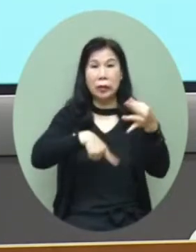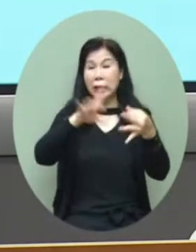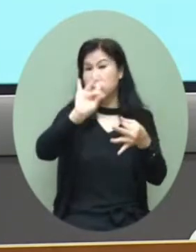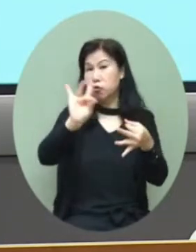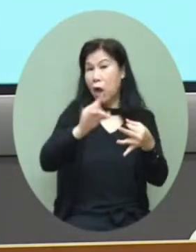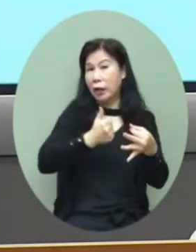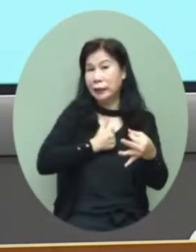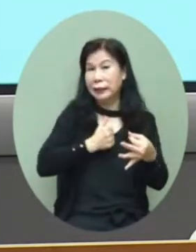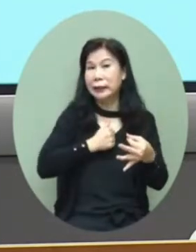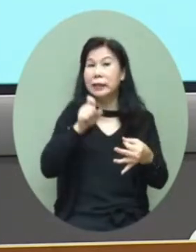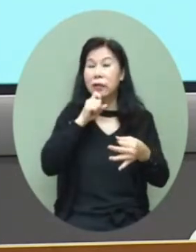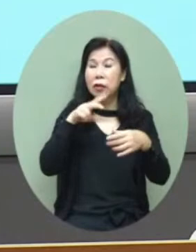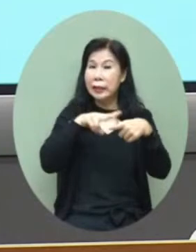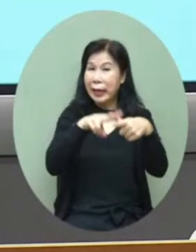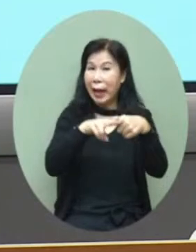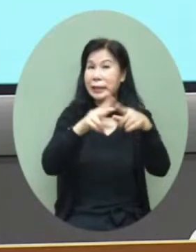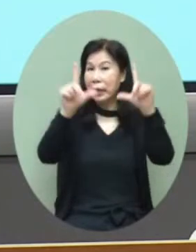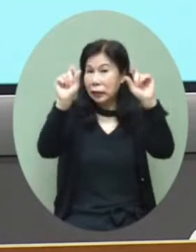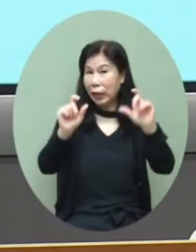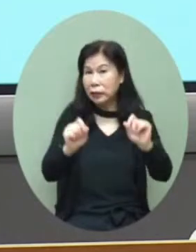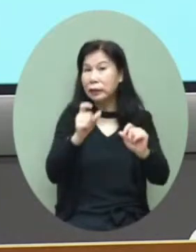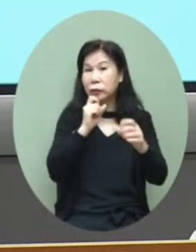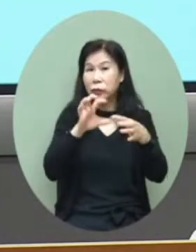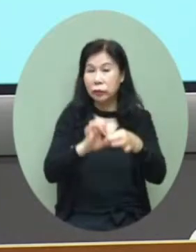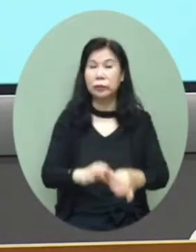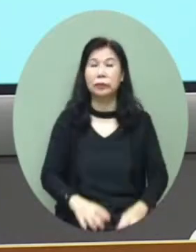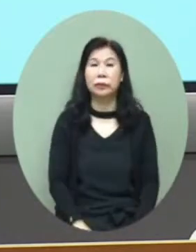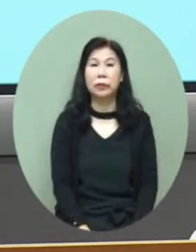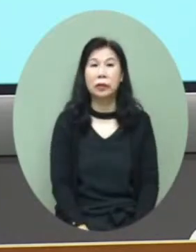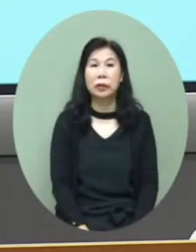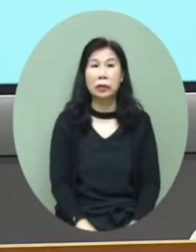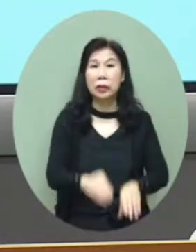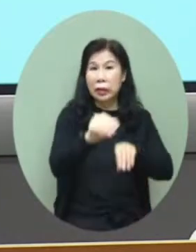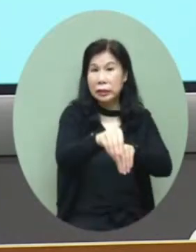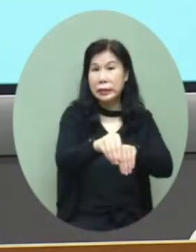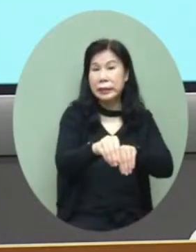Afterwards, Mr. Chung